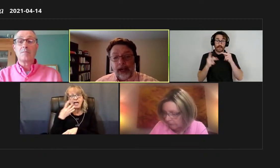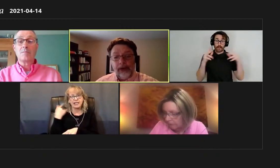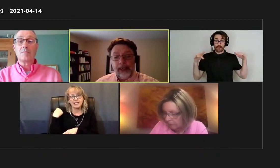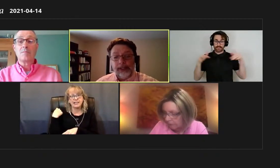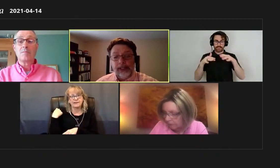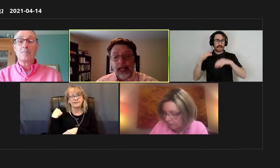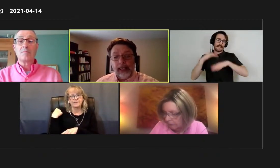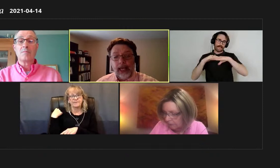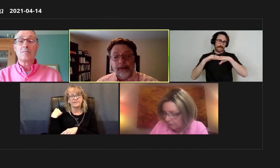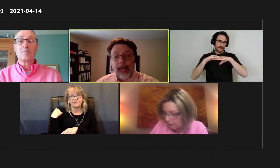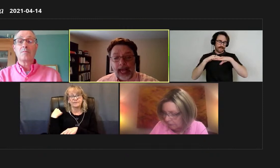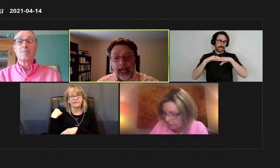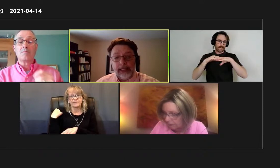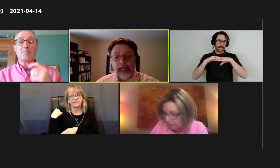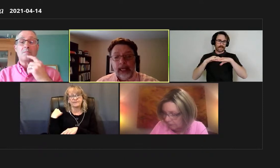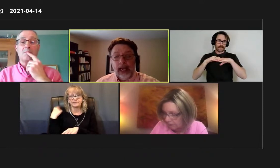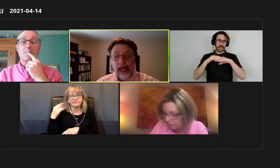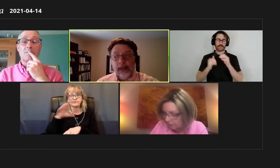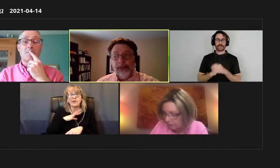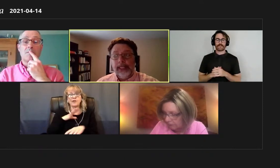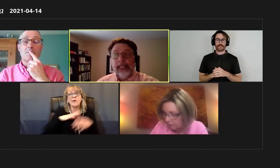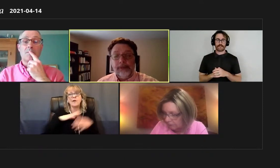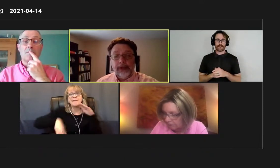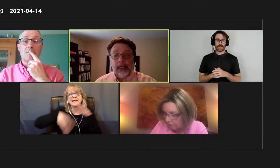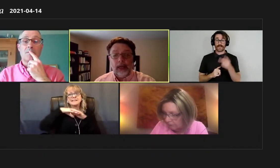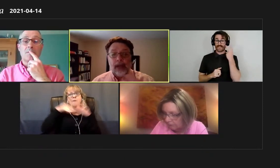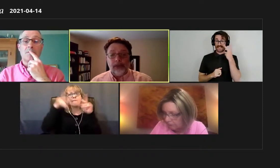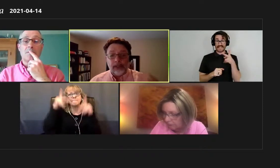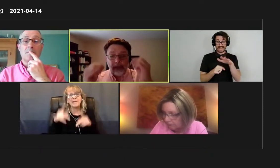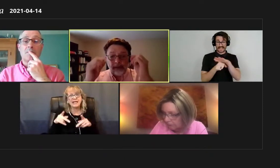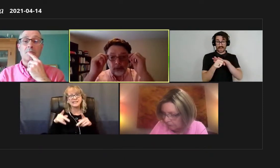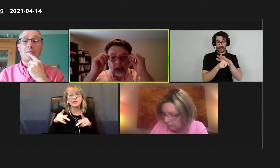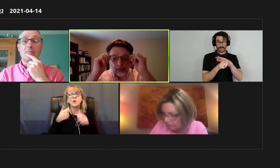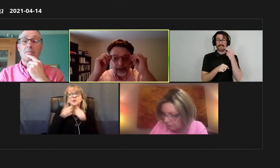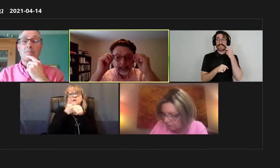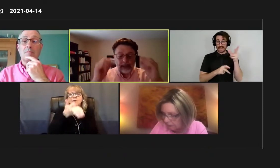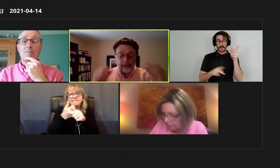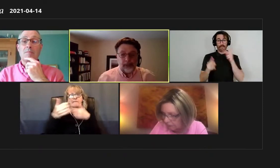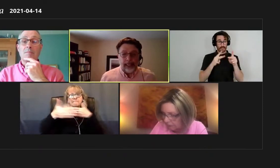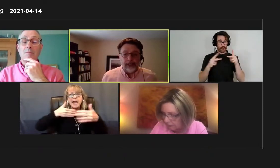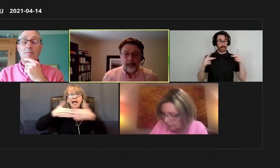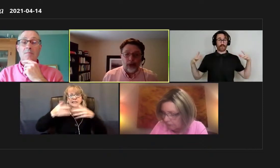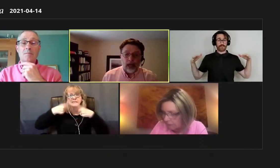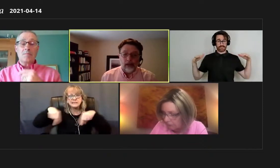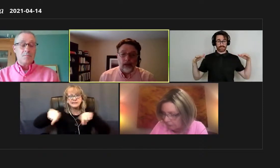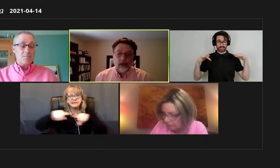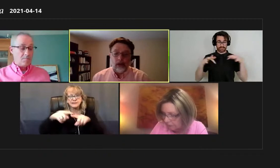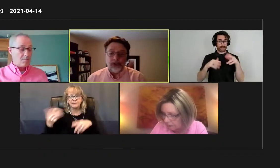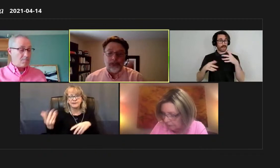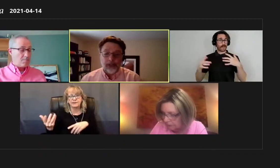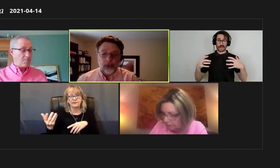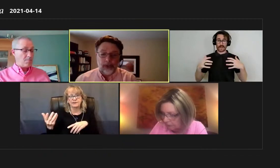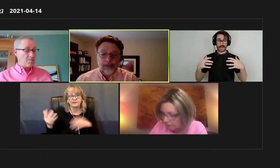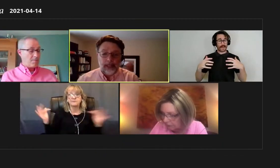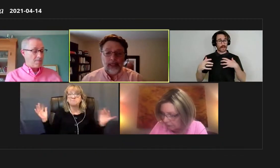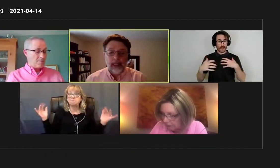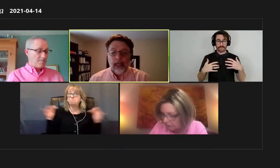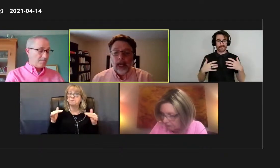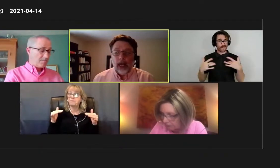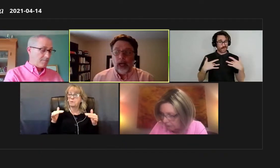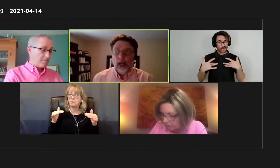are areas that have had significant amounts of crowding and complaints and bylaw calls, that sort of